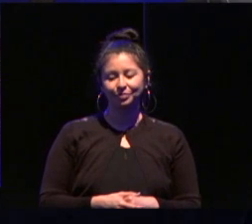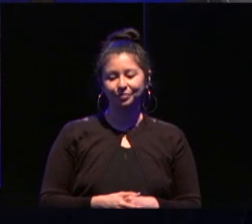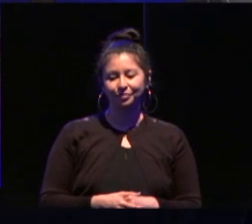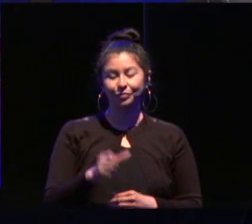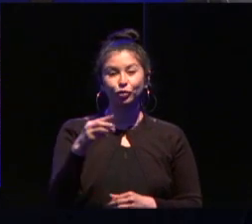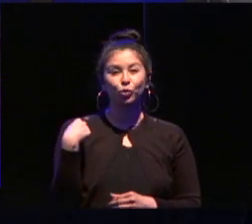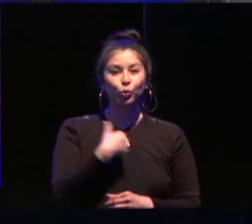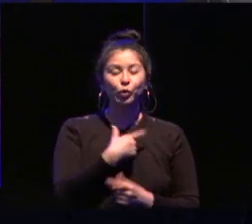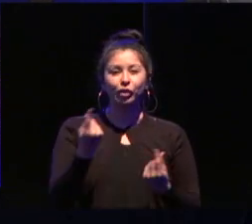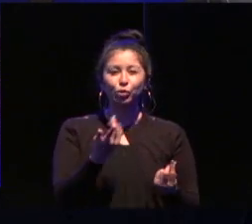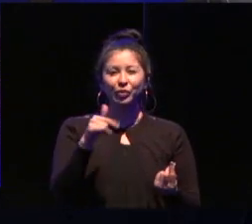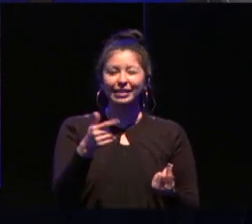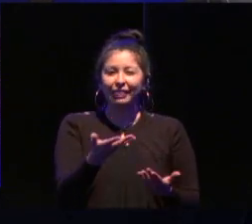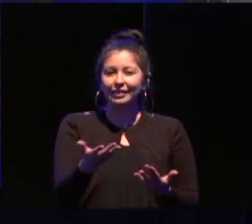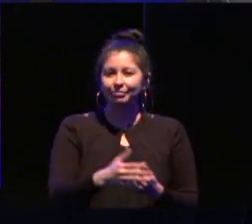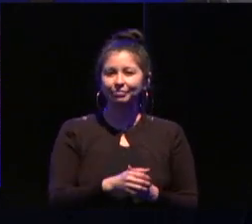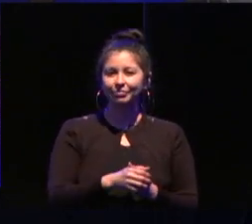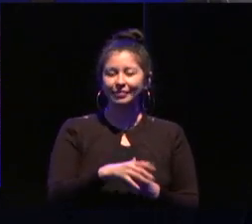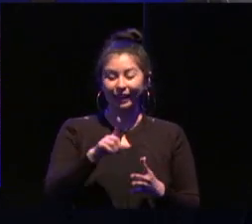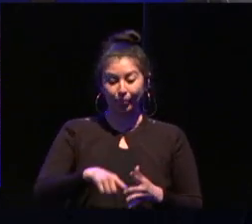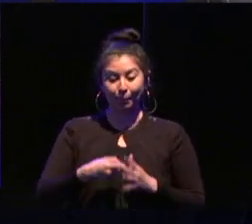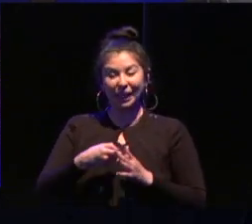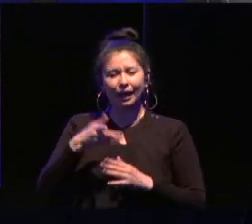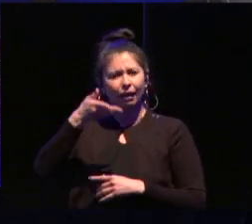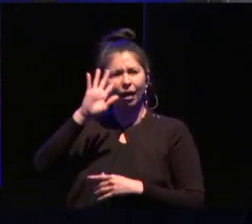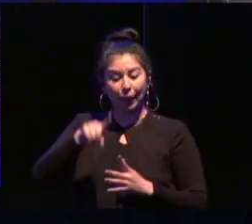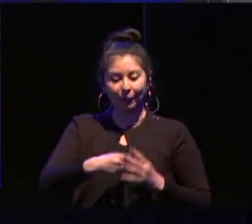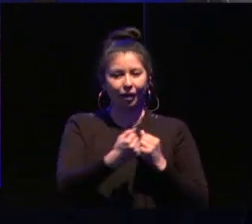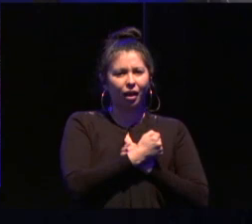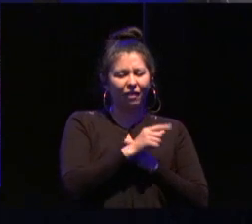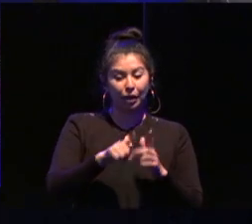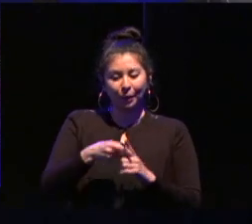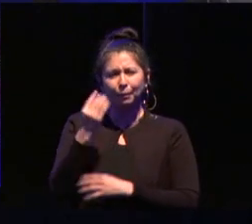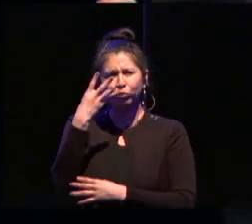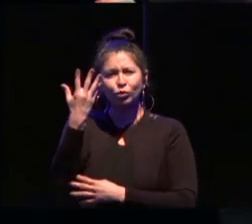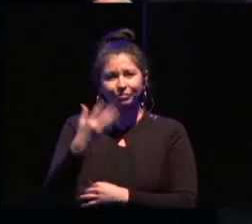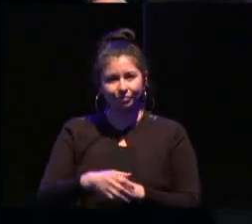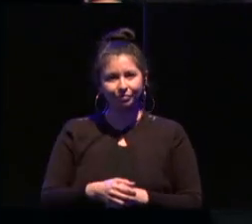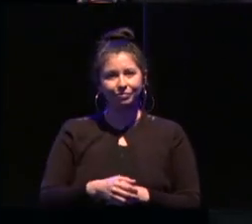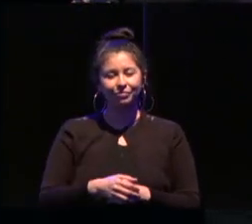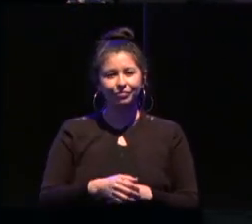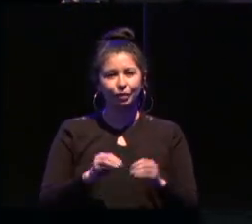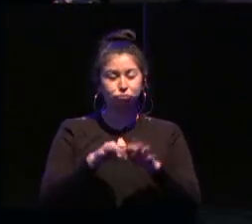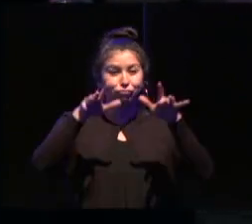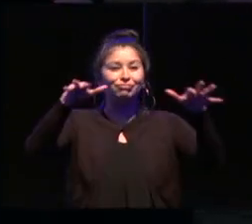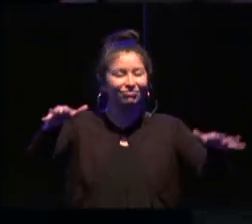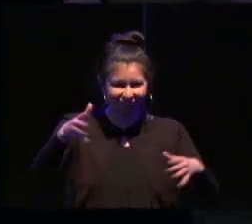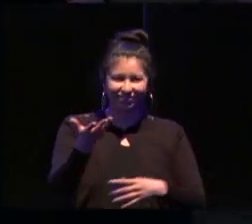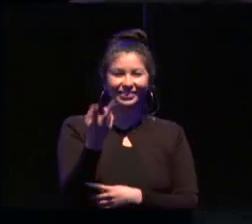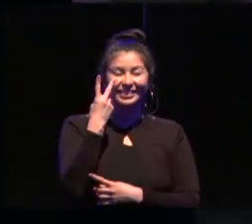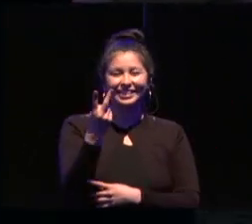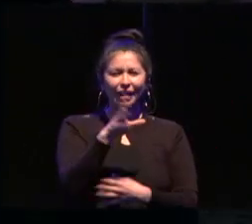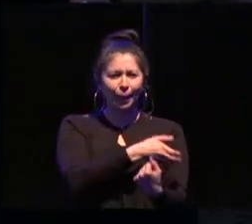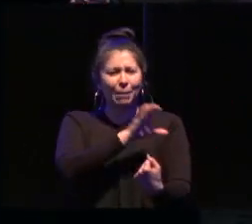And so we do the same. In the beginning, God, in the beginning, love, in the beginning, beauty. Bursting onto the scene as